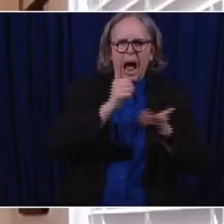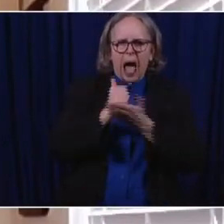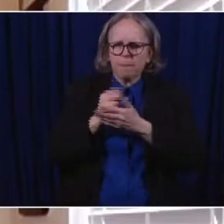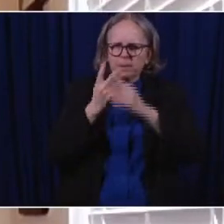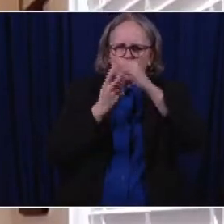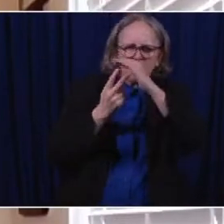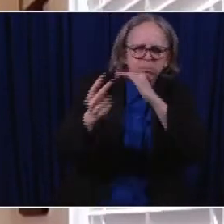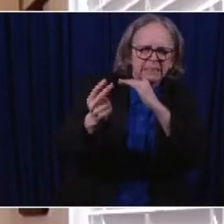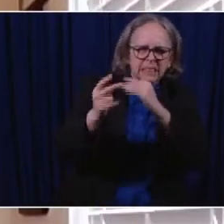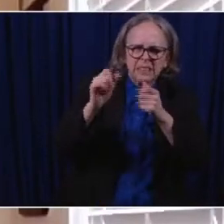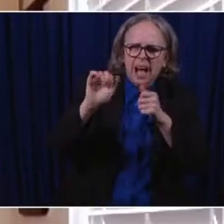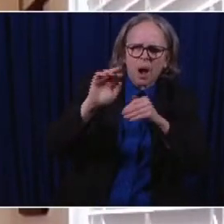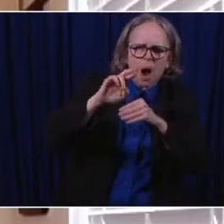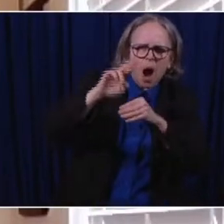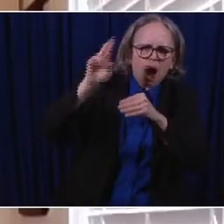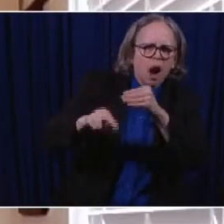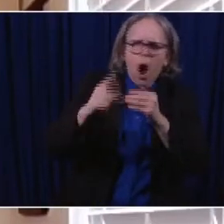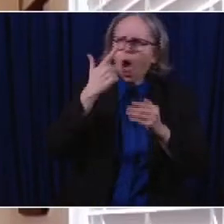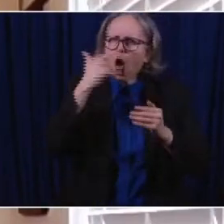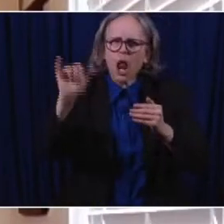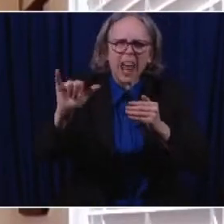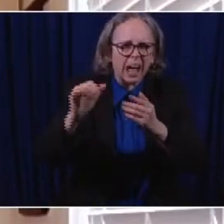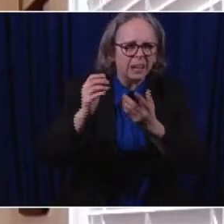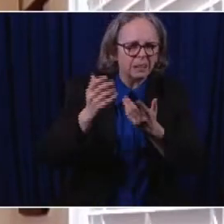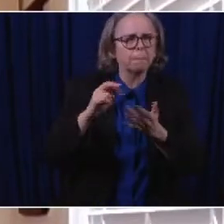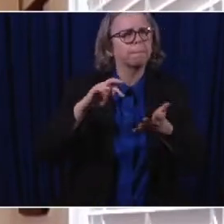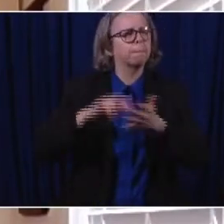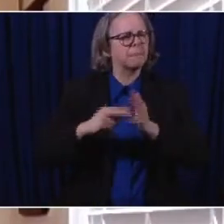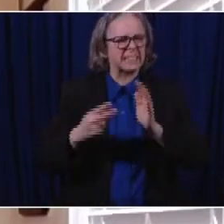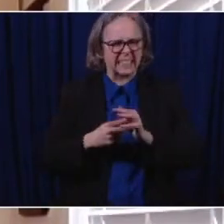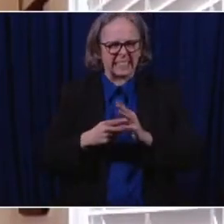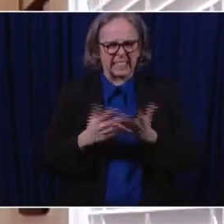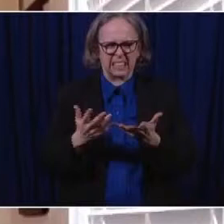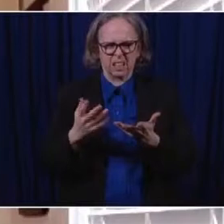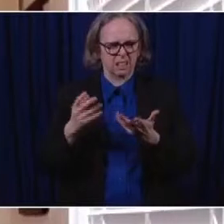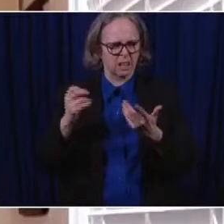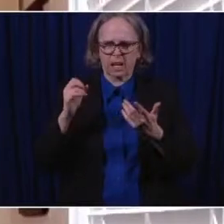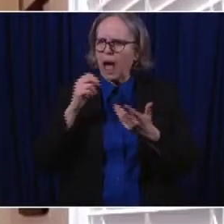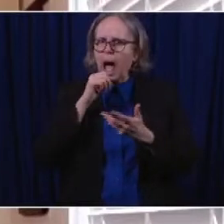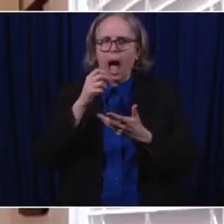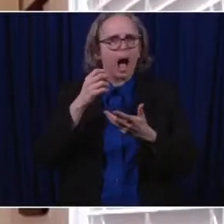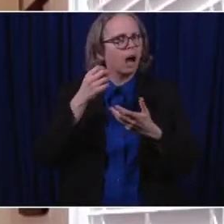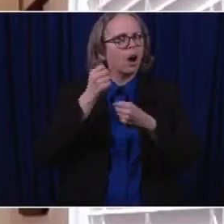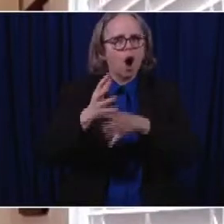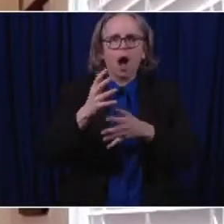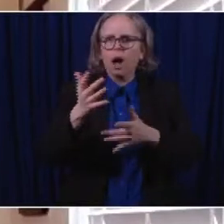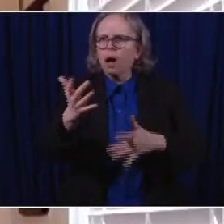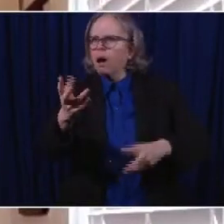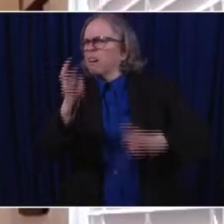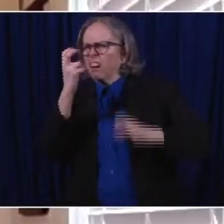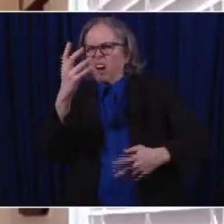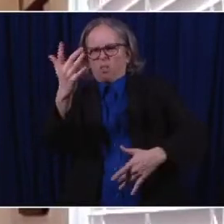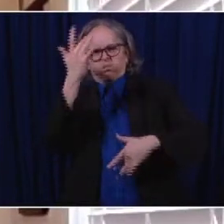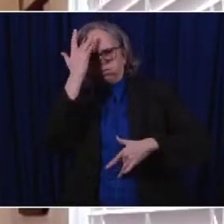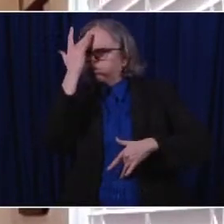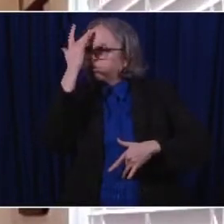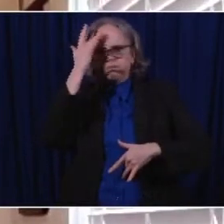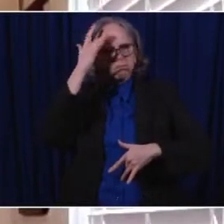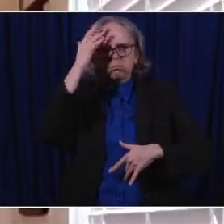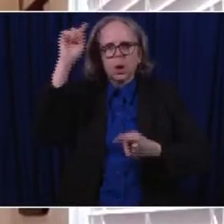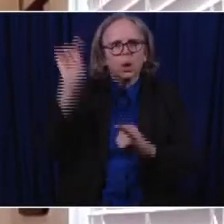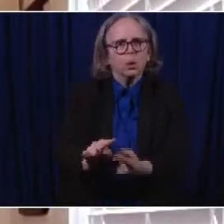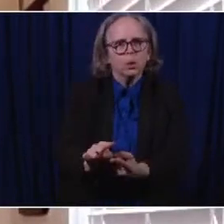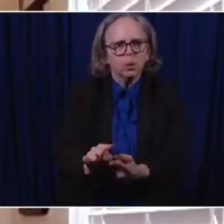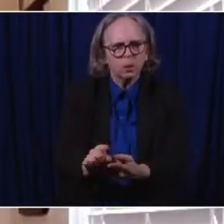that does not cause illness and death. So that's, of course, very, very important. And they are really